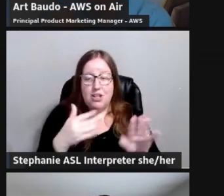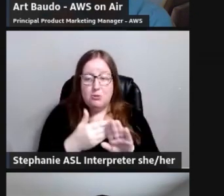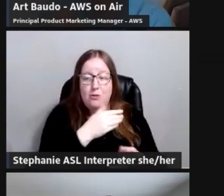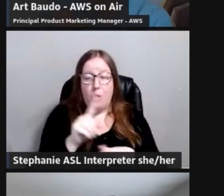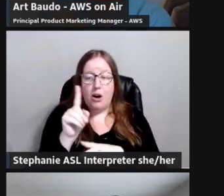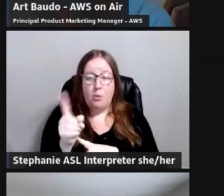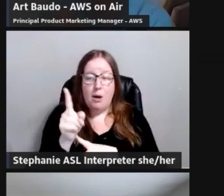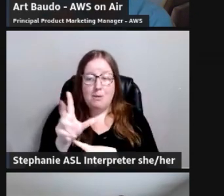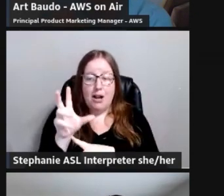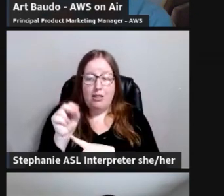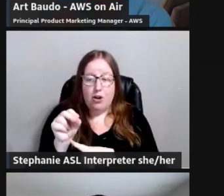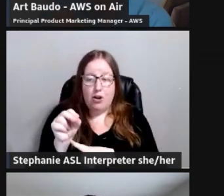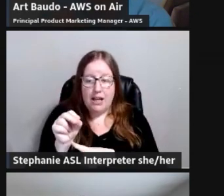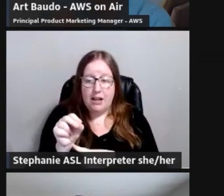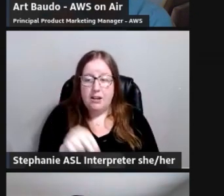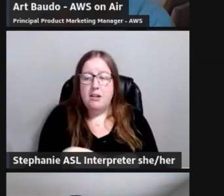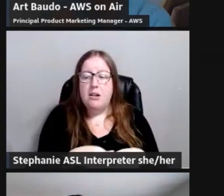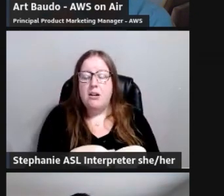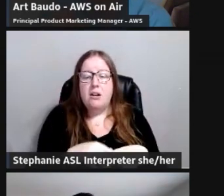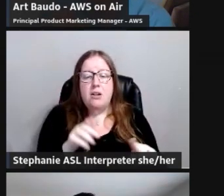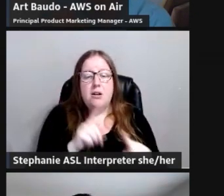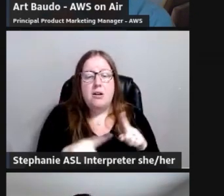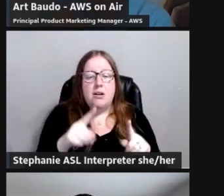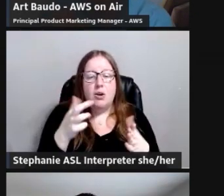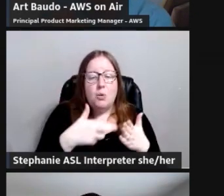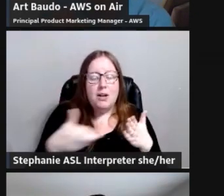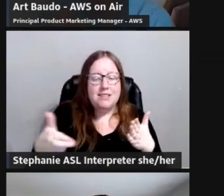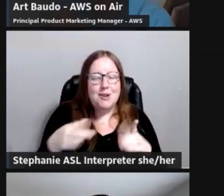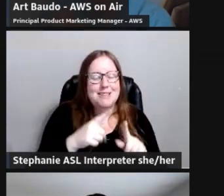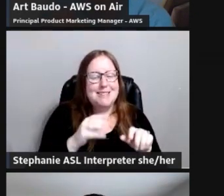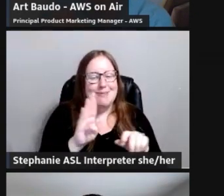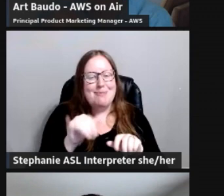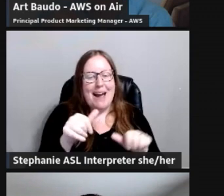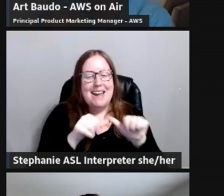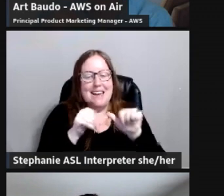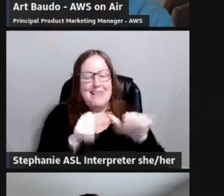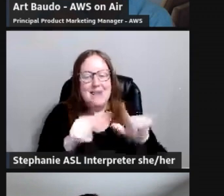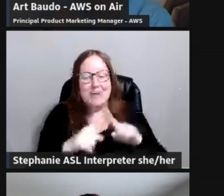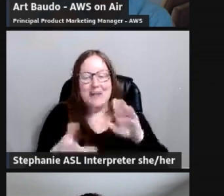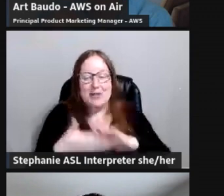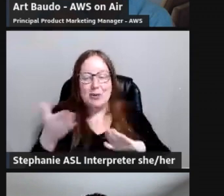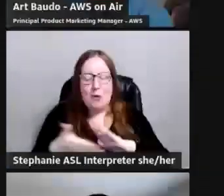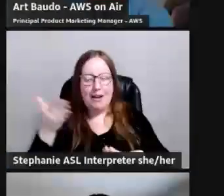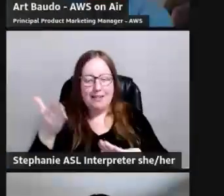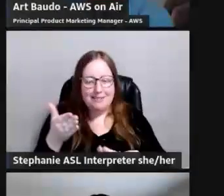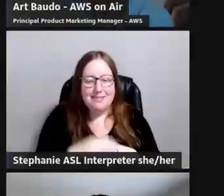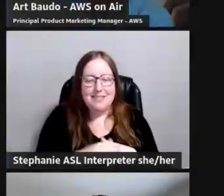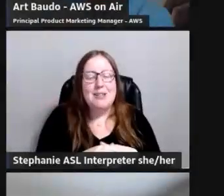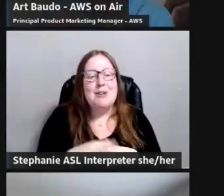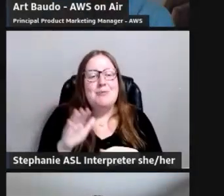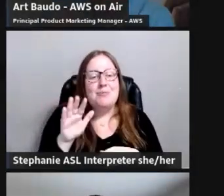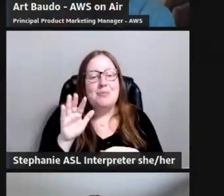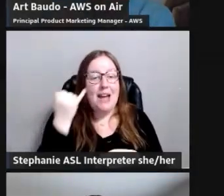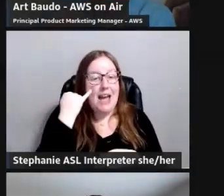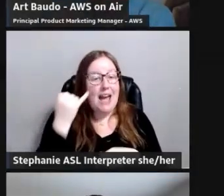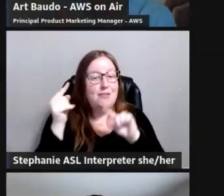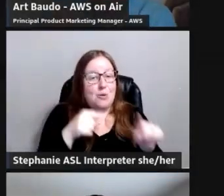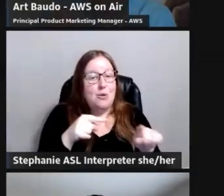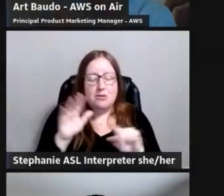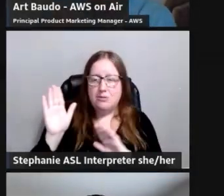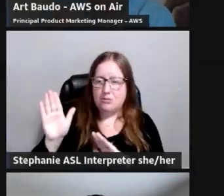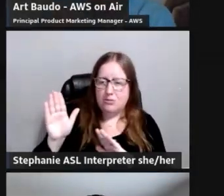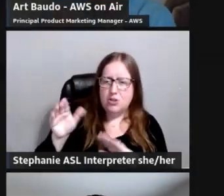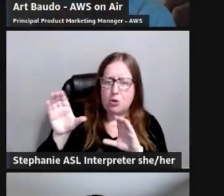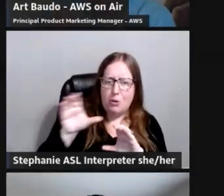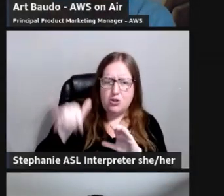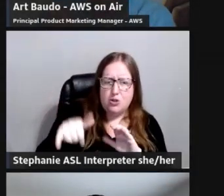something's wrong, and I don't want to waste compute resources by continuing to run it. So I provided a timeout of 1 minute 30. If you go Well, to it's important we do that,